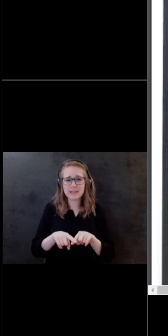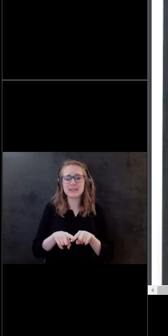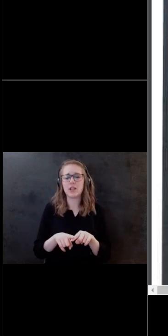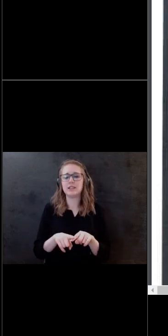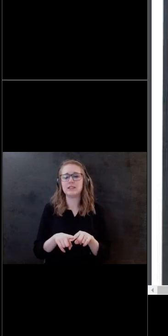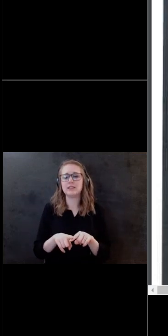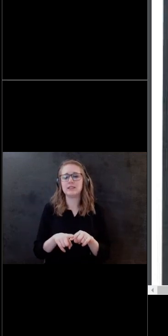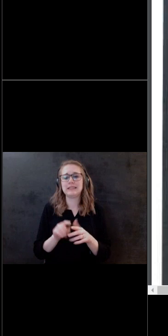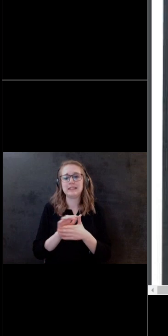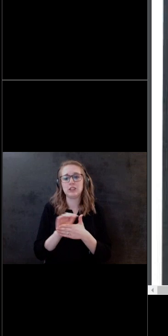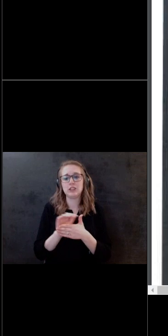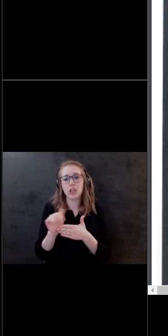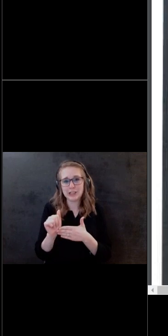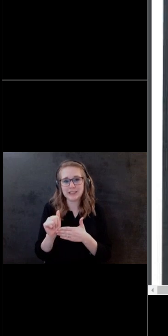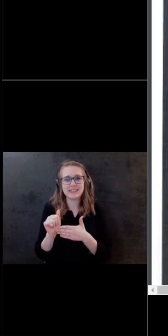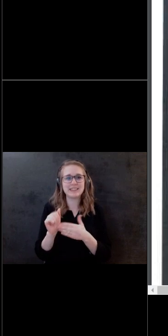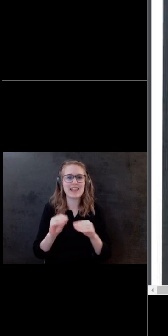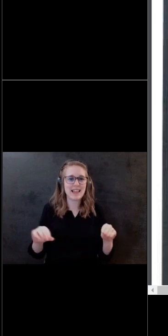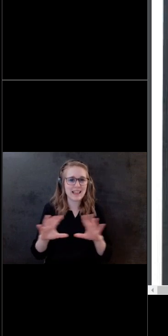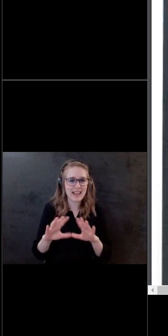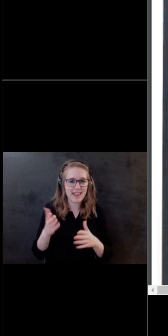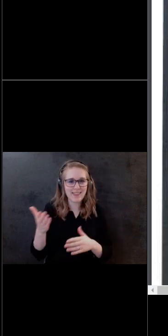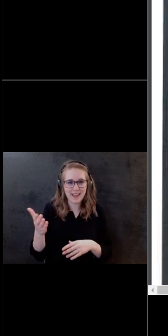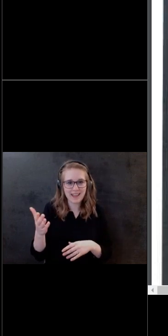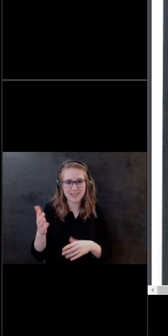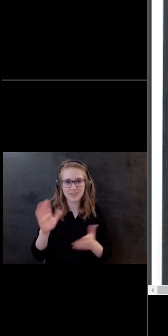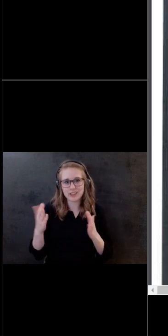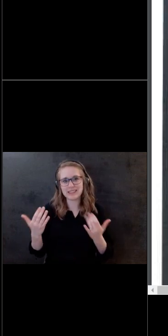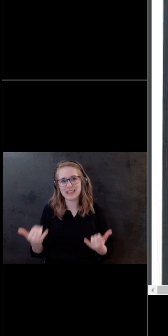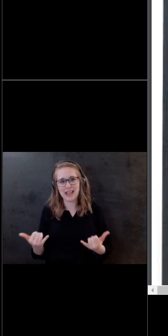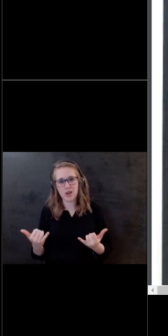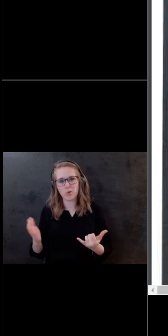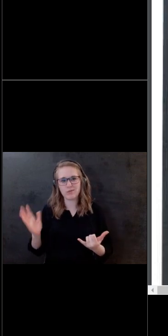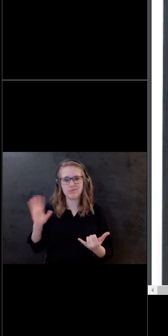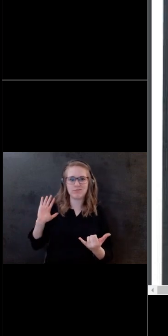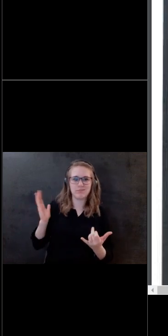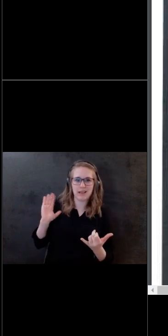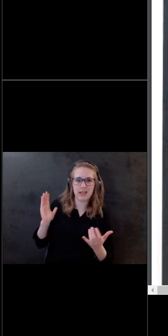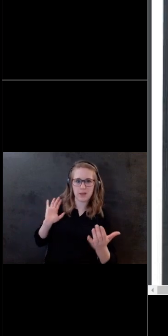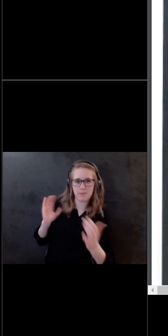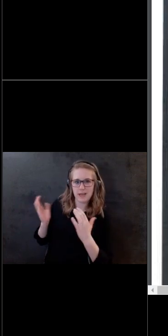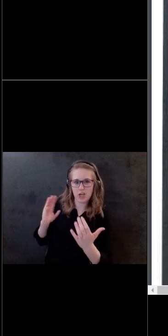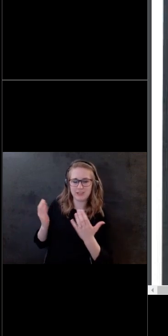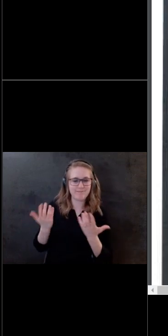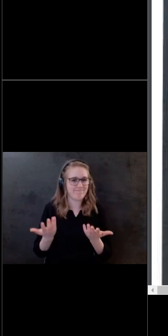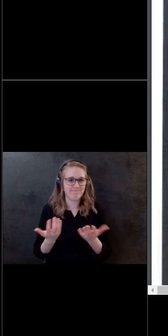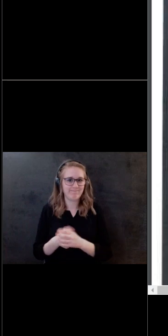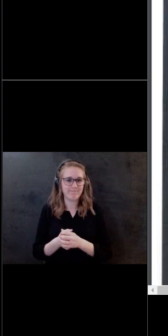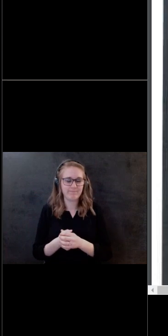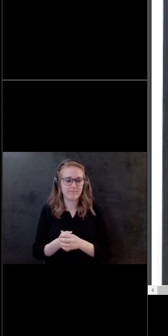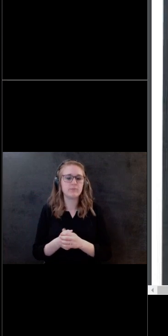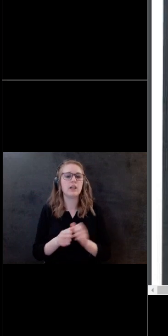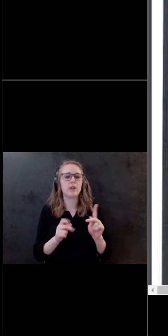the dollars and the land then versus now. Okay, thank you.